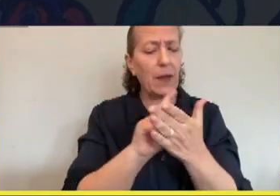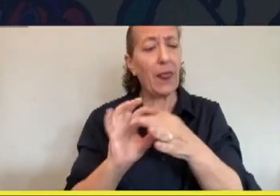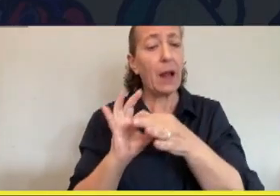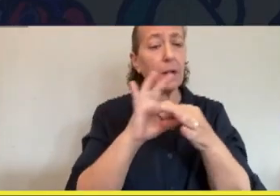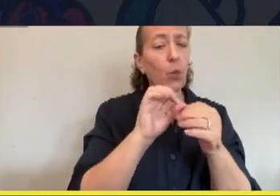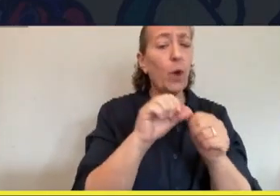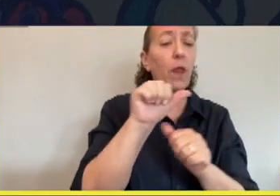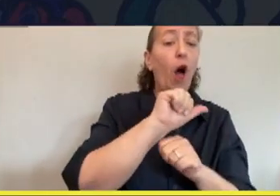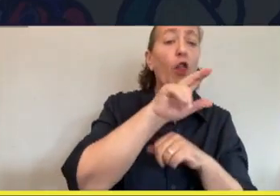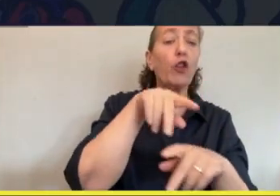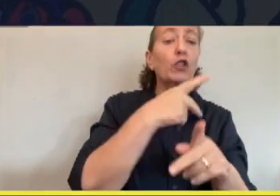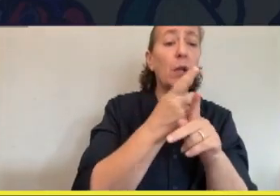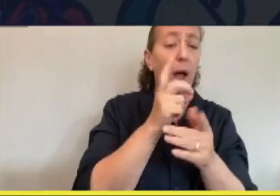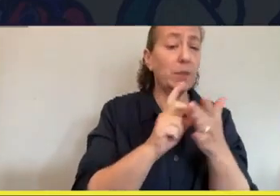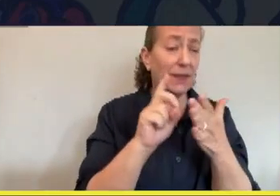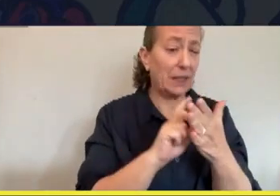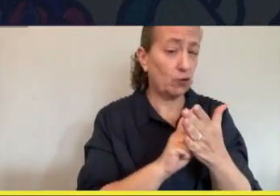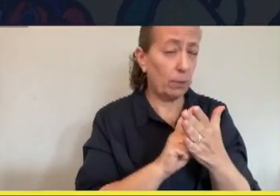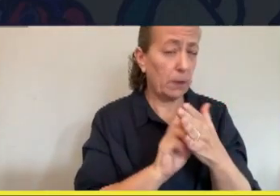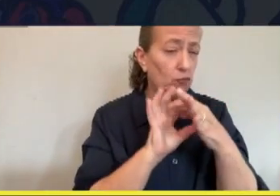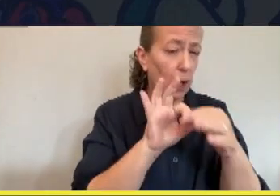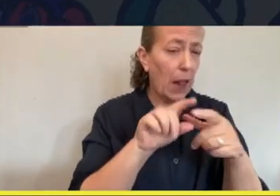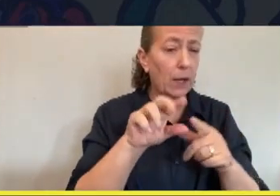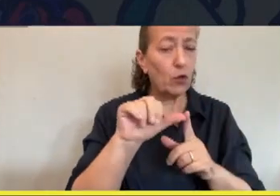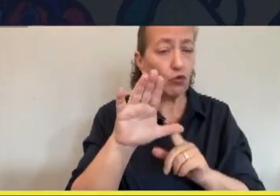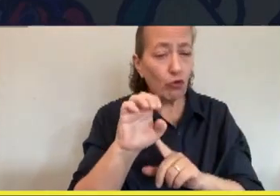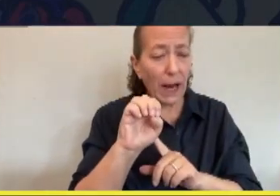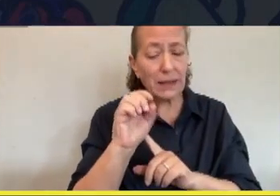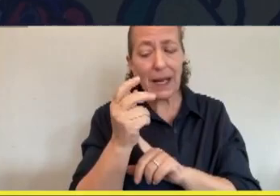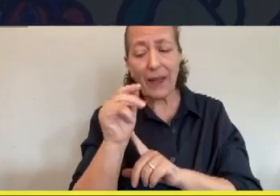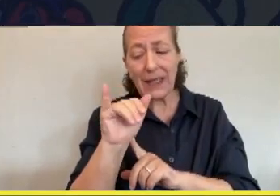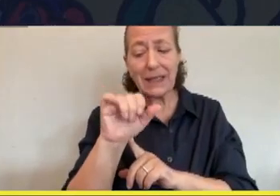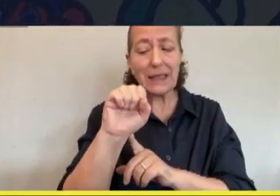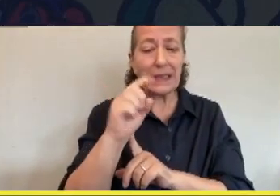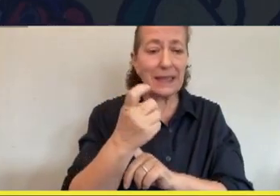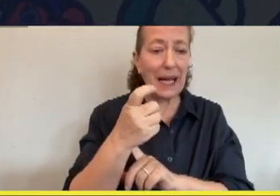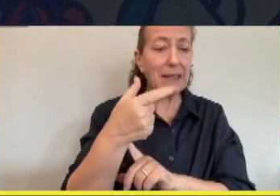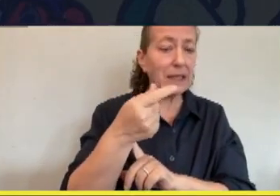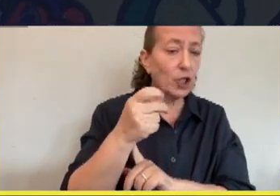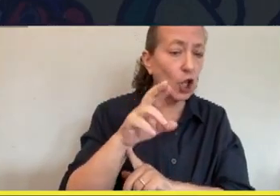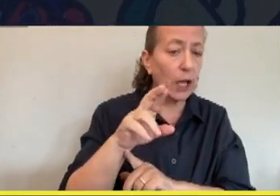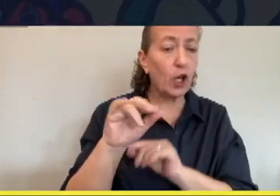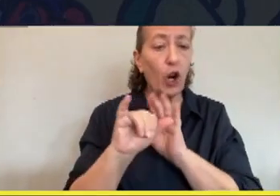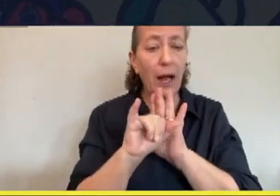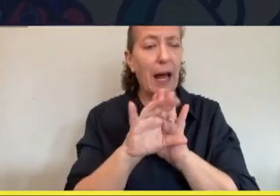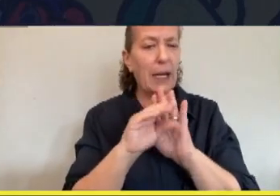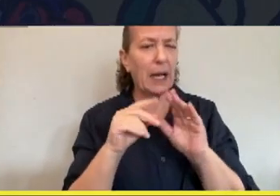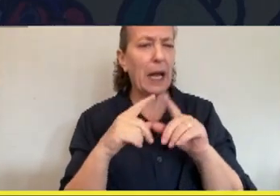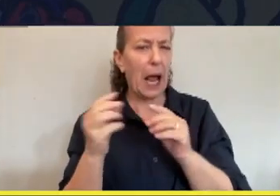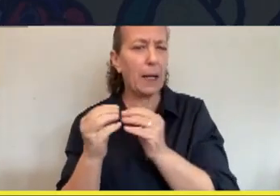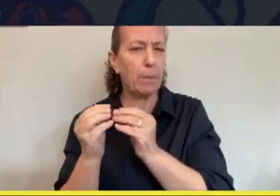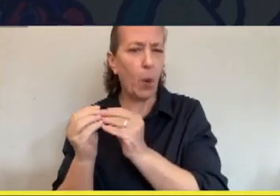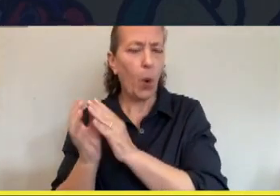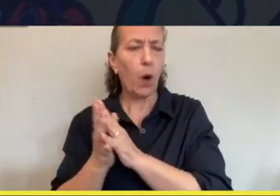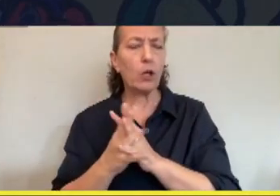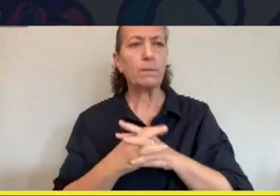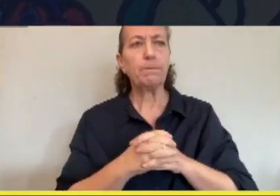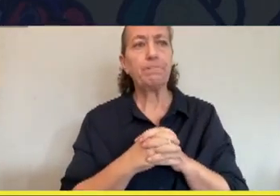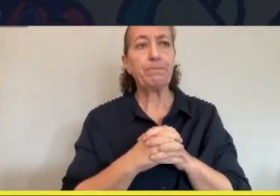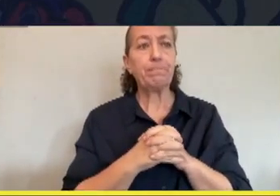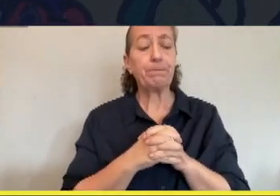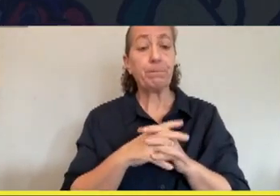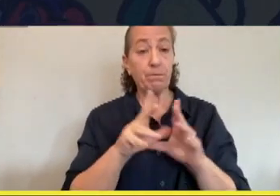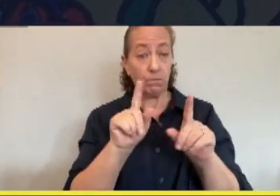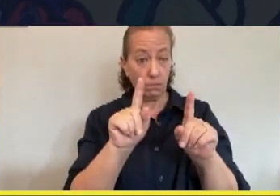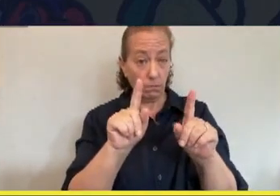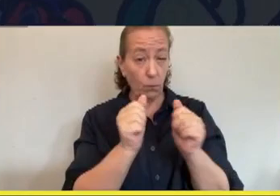of discrimination related to race and ethnicity, sex, gender identity, and more. In that vein, I need to